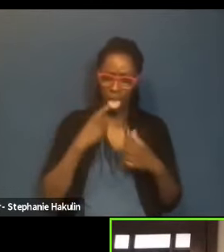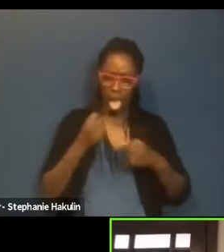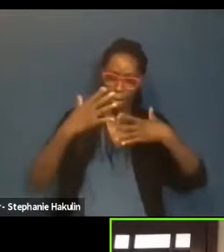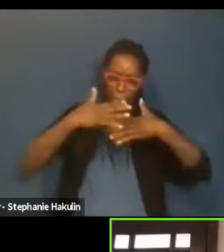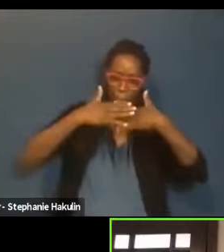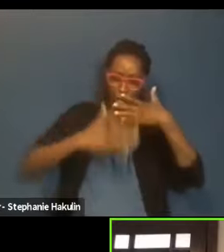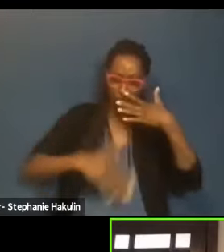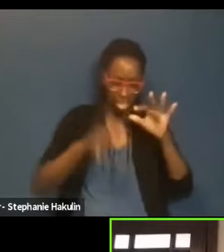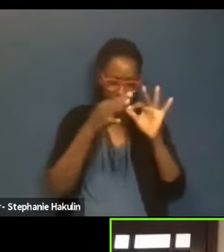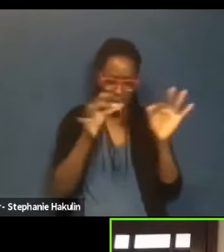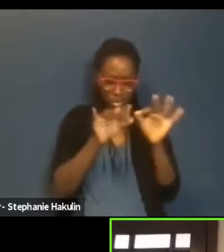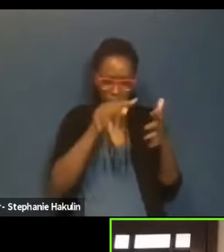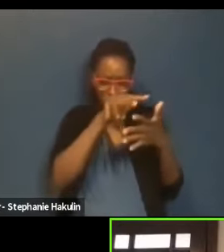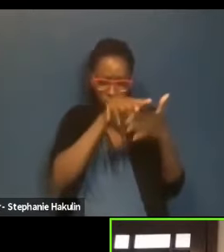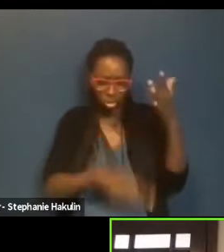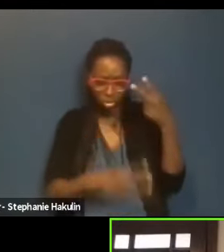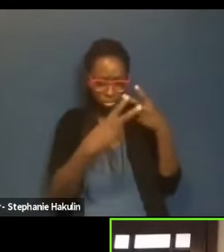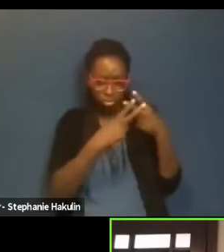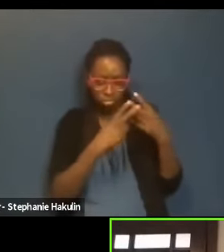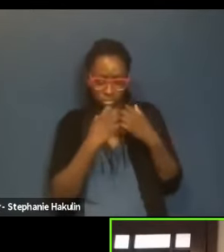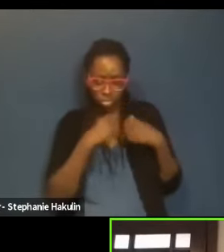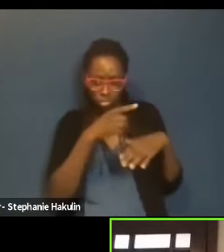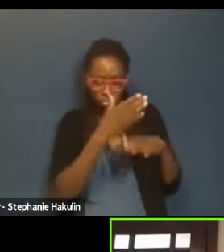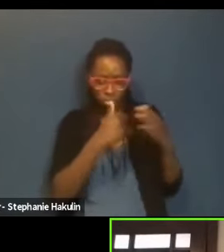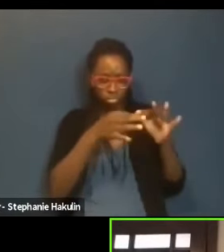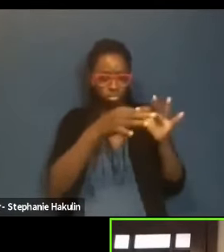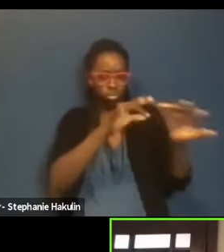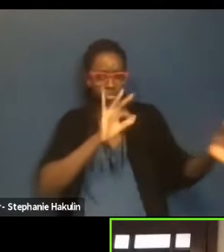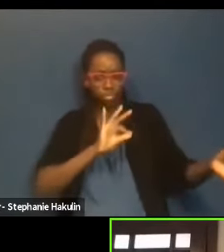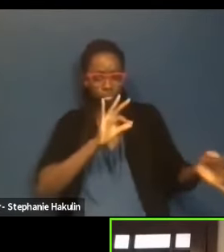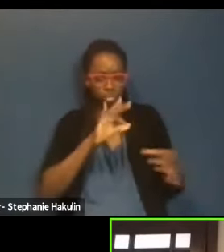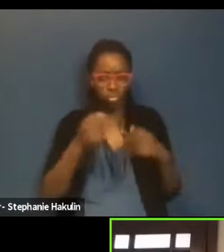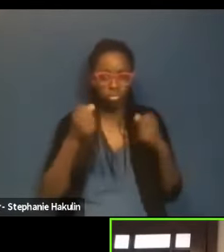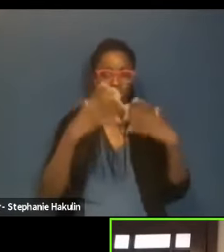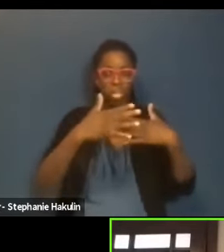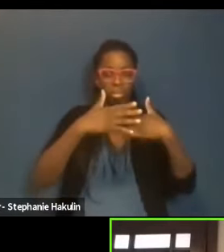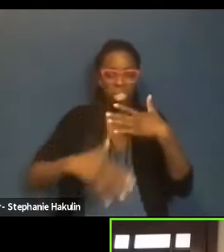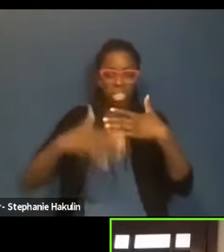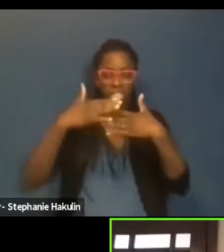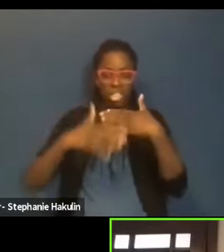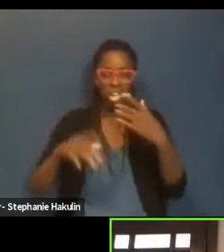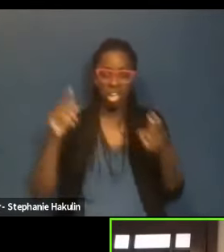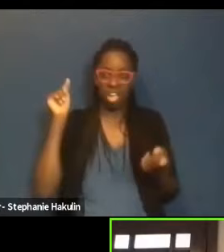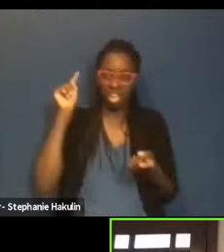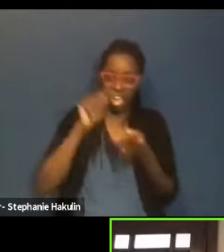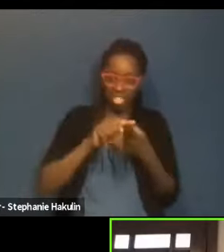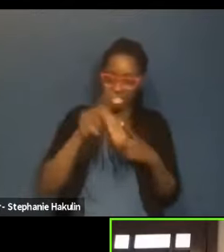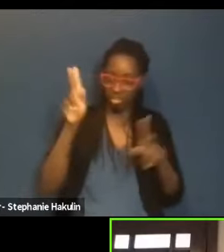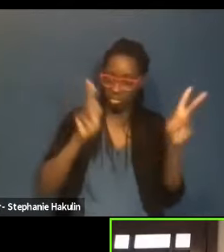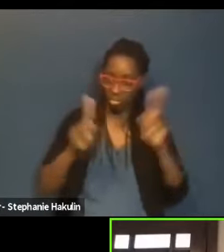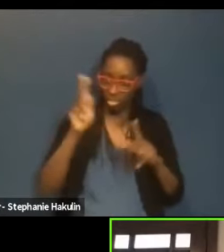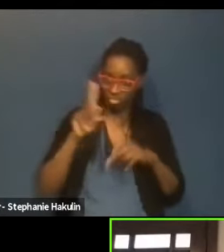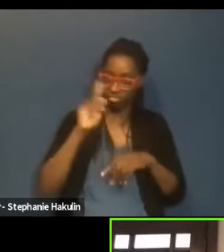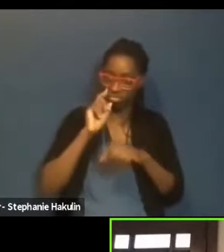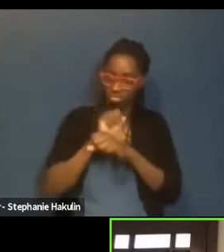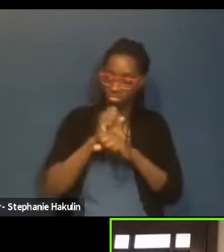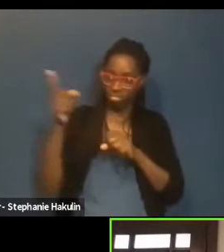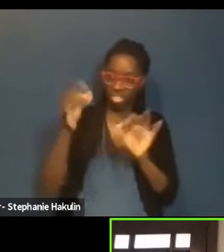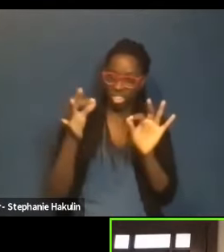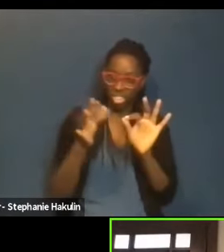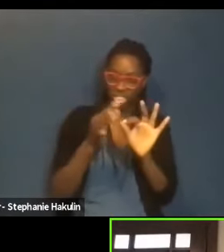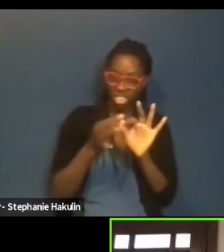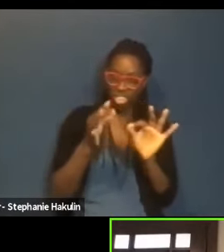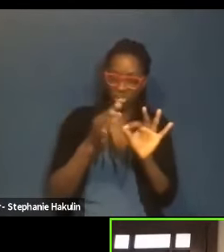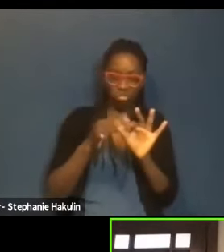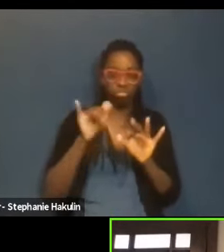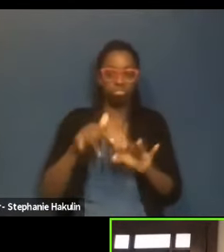its seams, and how much it must bleed until the ones with the sewing needle are full. Two,